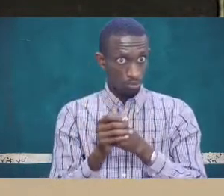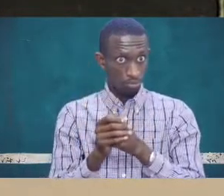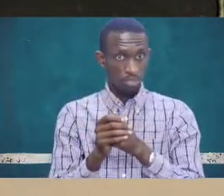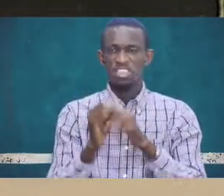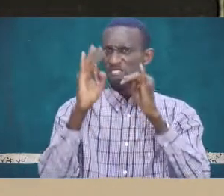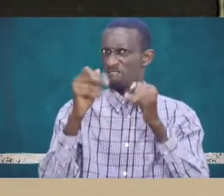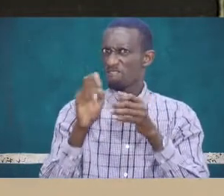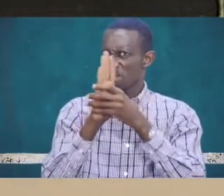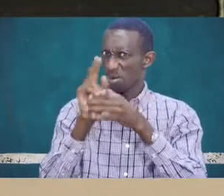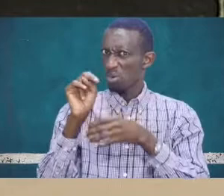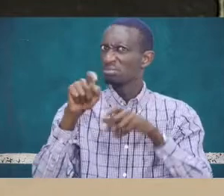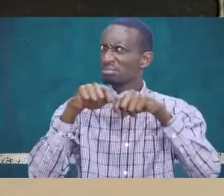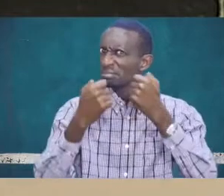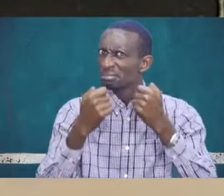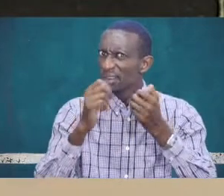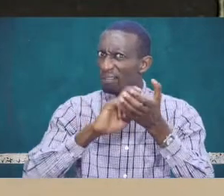is breaking,